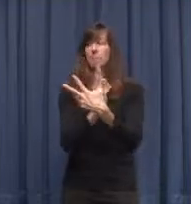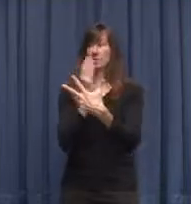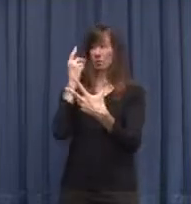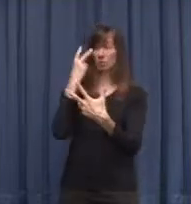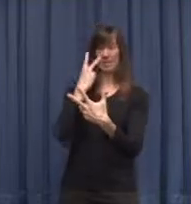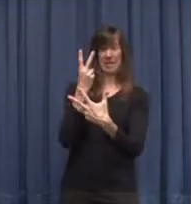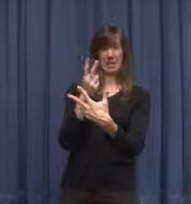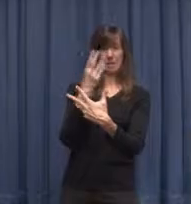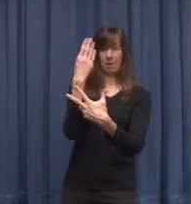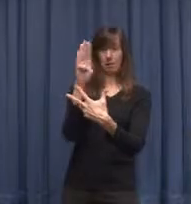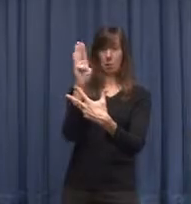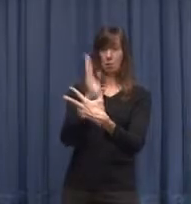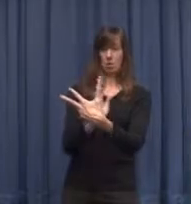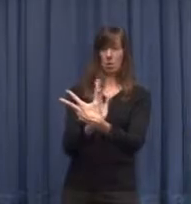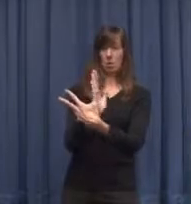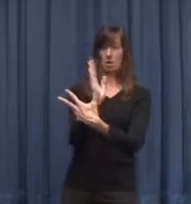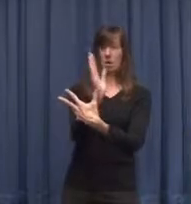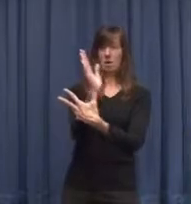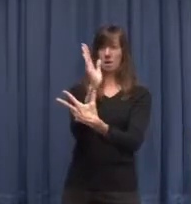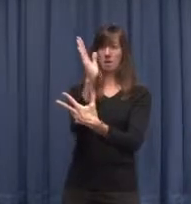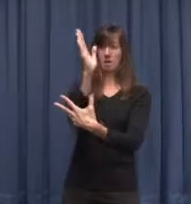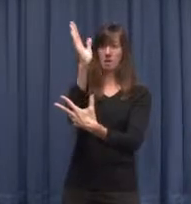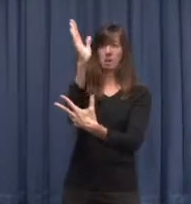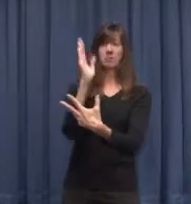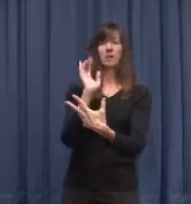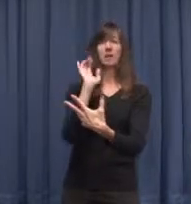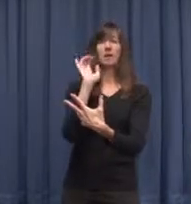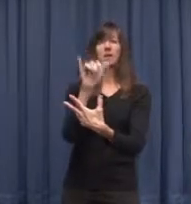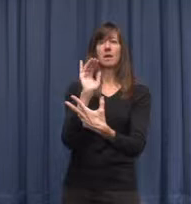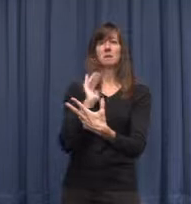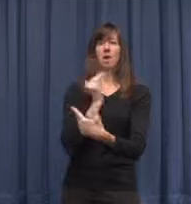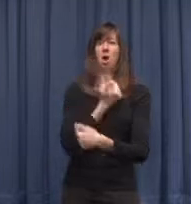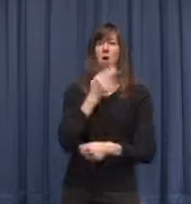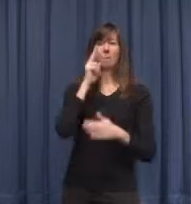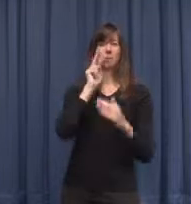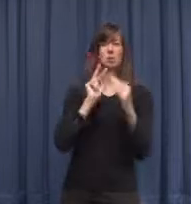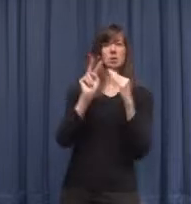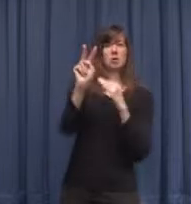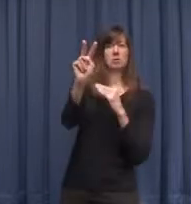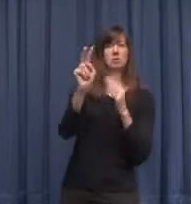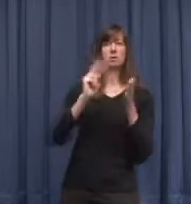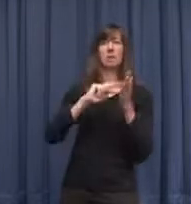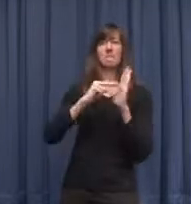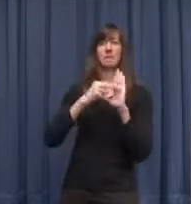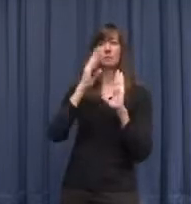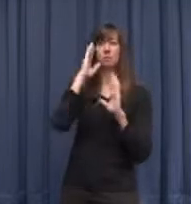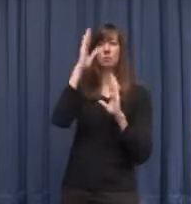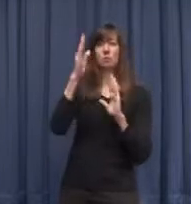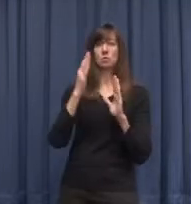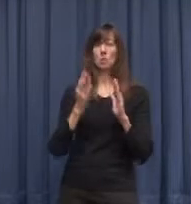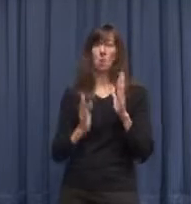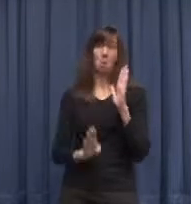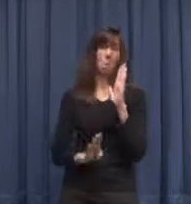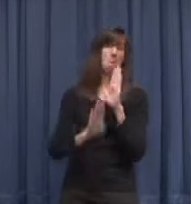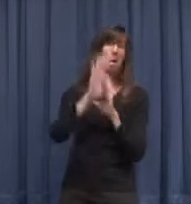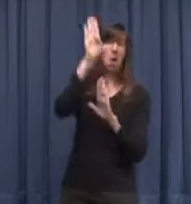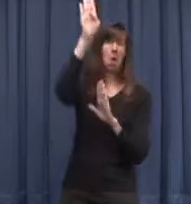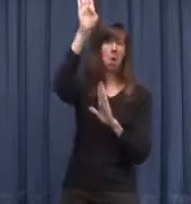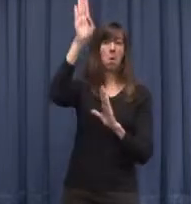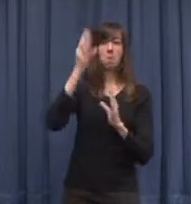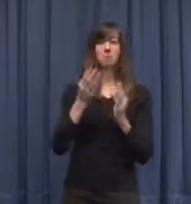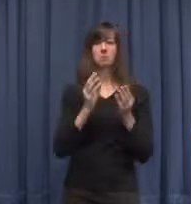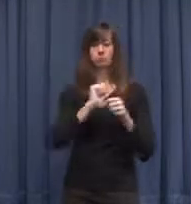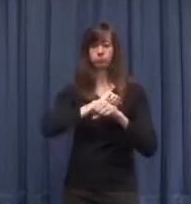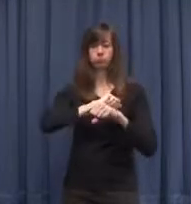dashed line by our projections, that would put us at an even steeper rate of growth than at the peak of this in